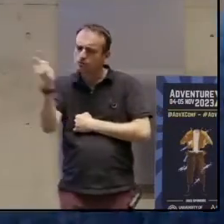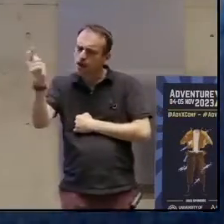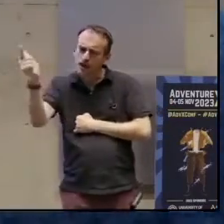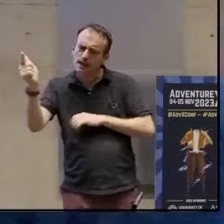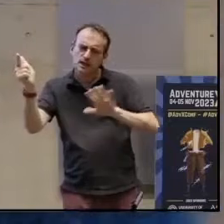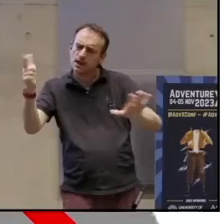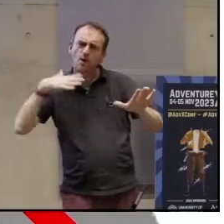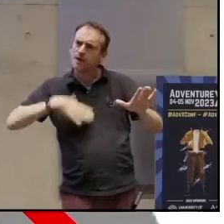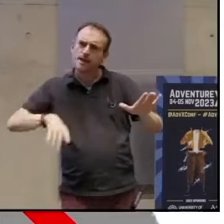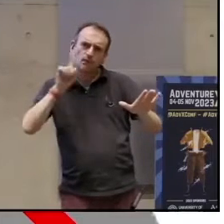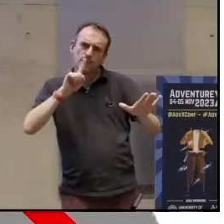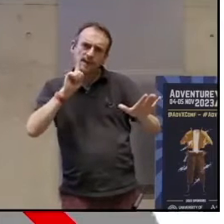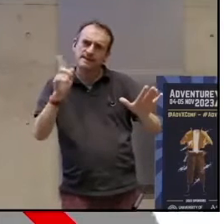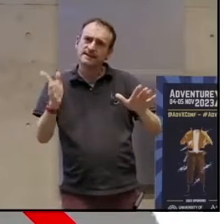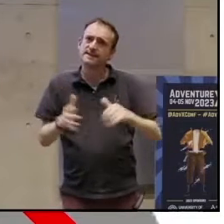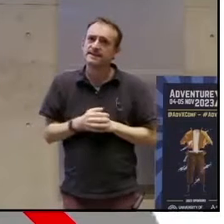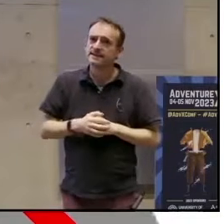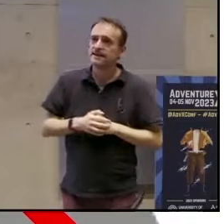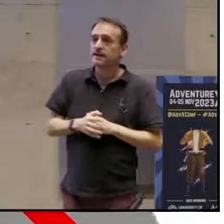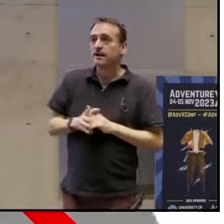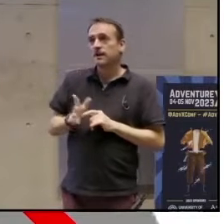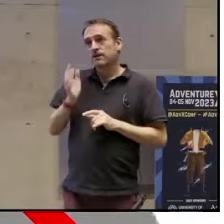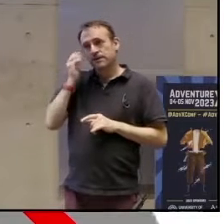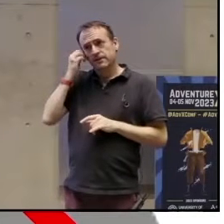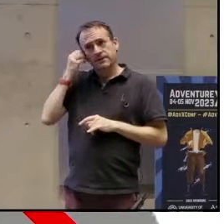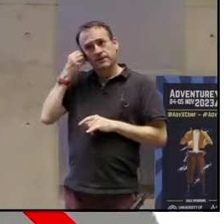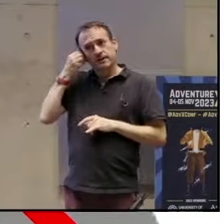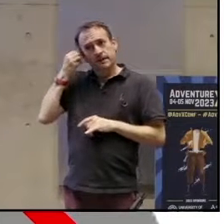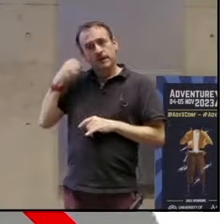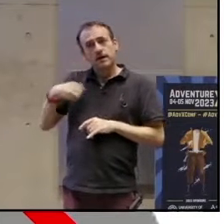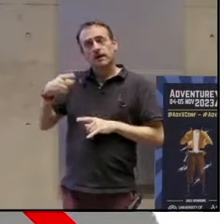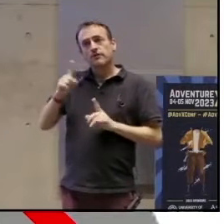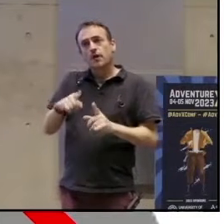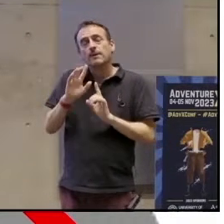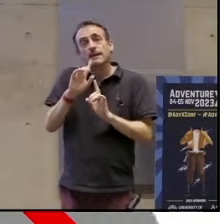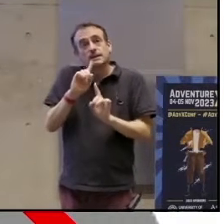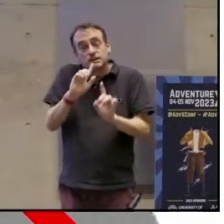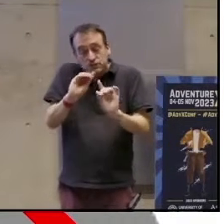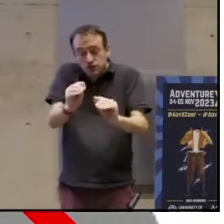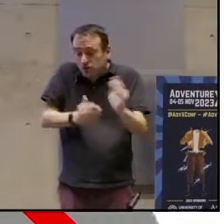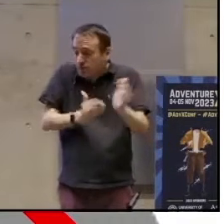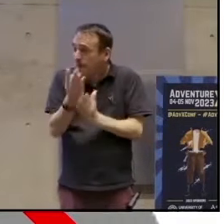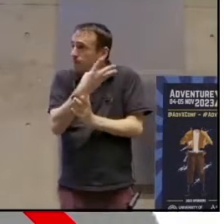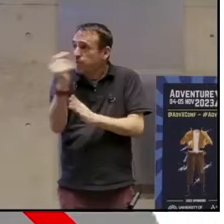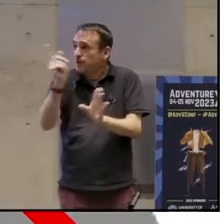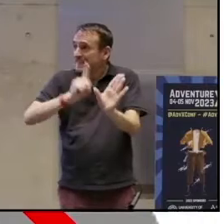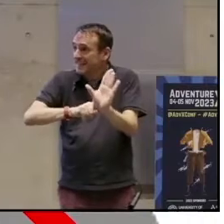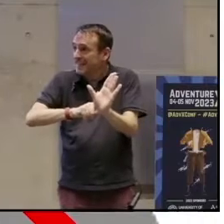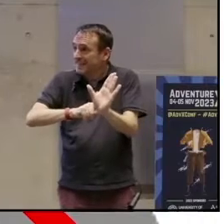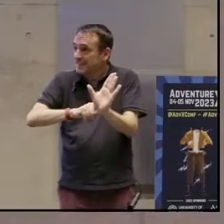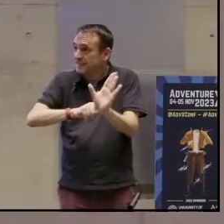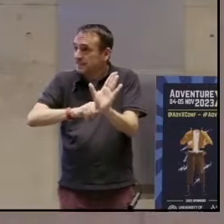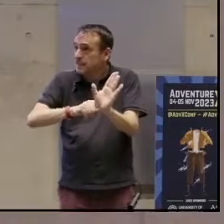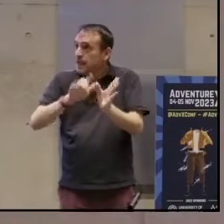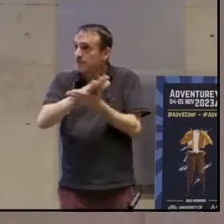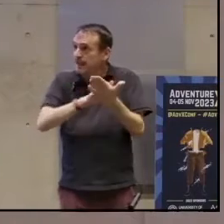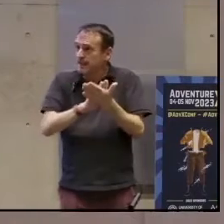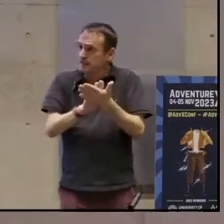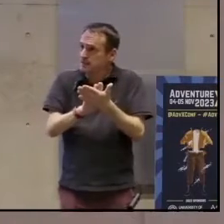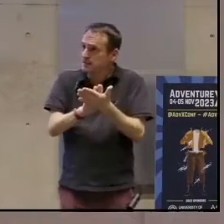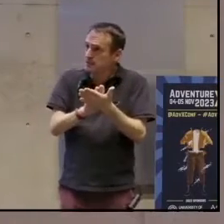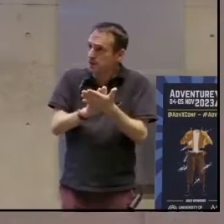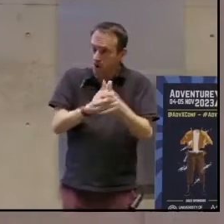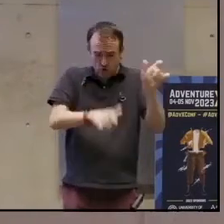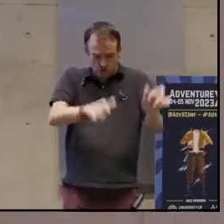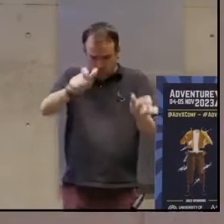out, okay? So once again, human teaching at a women's college for 40 years believes half of the human race doesn't belong in